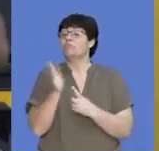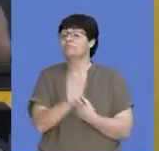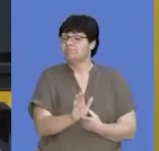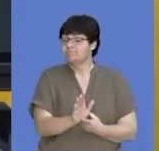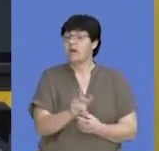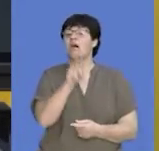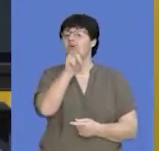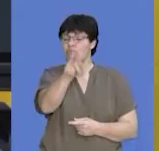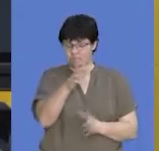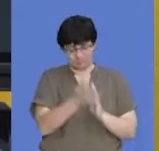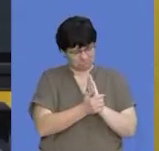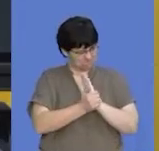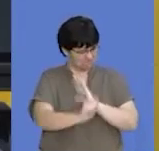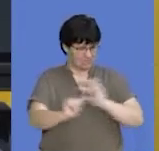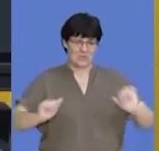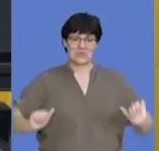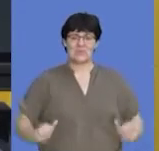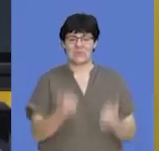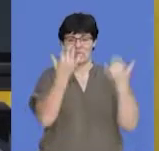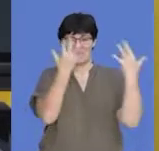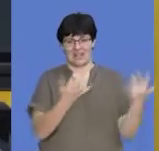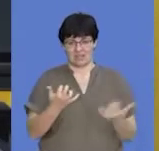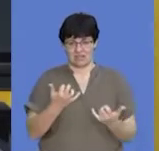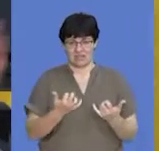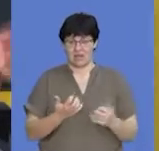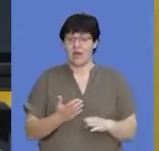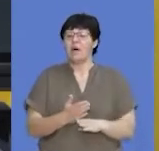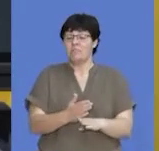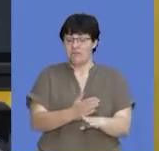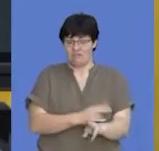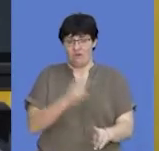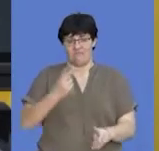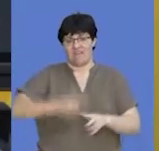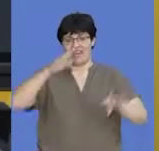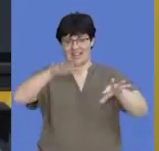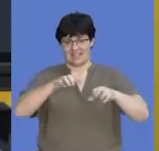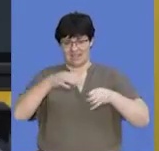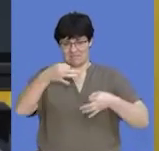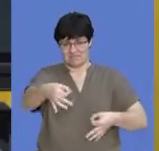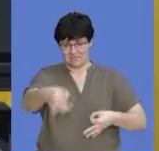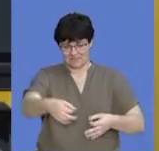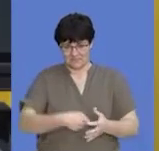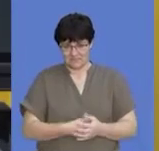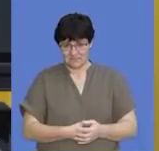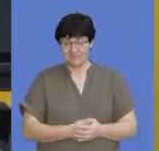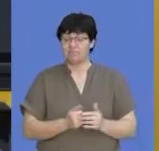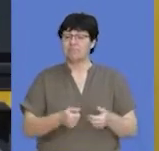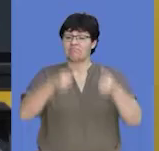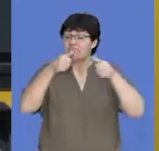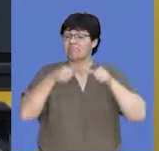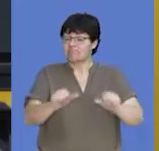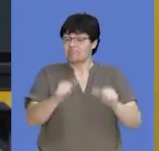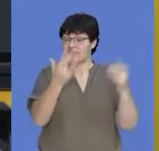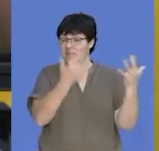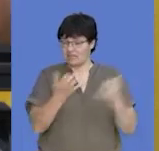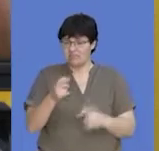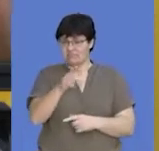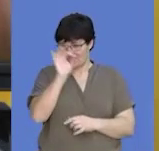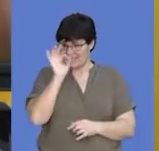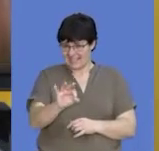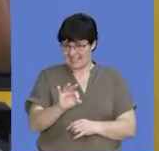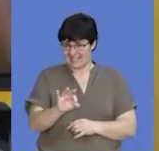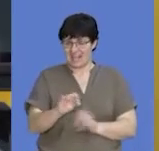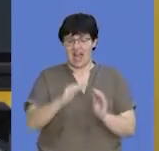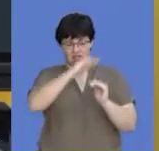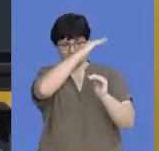that you've mastered these calculations before you sit for that final paper. The next calculation we're moving on to, you guessed